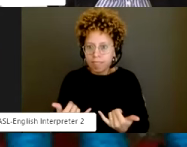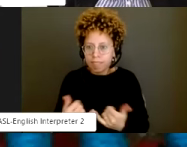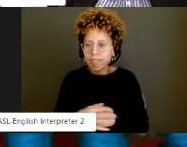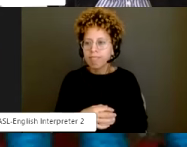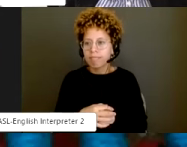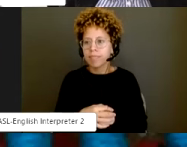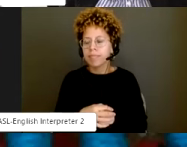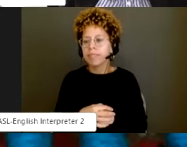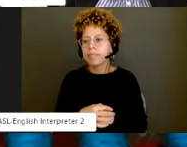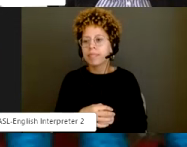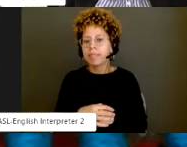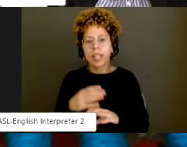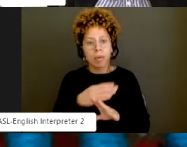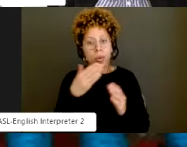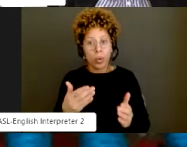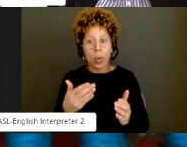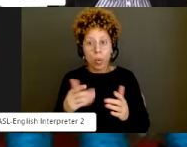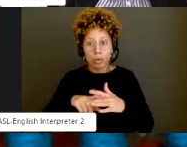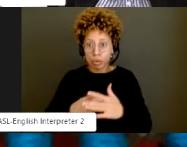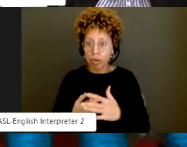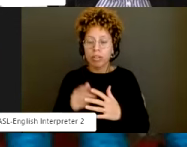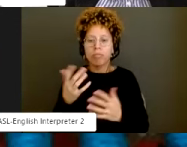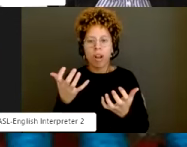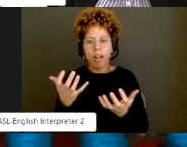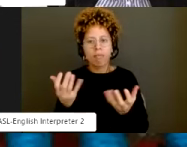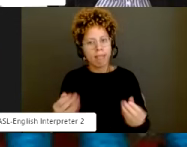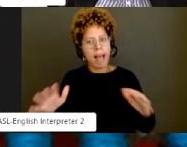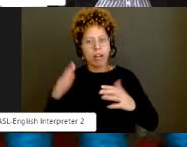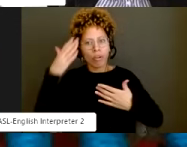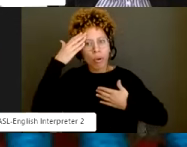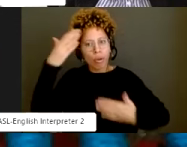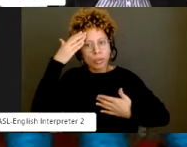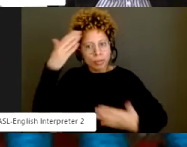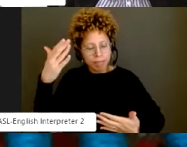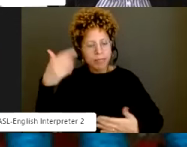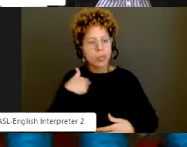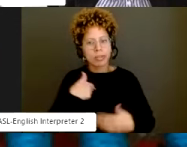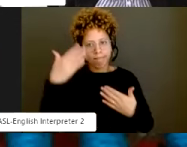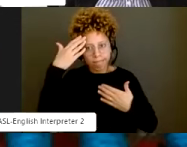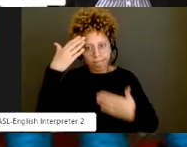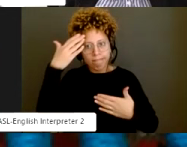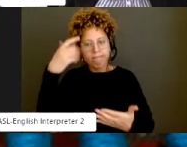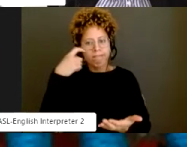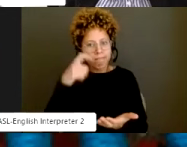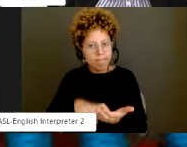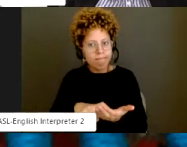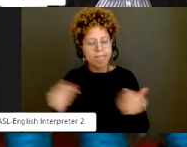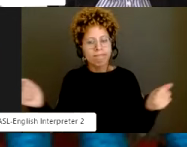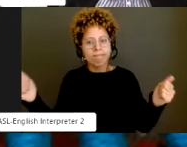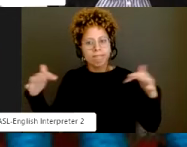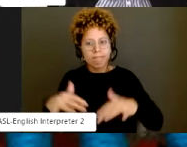Before we begin, I want to provide a land acknowledgement. We acknowledge that we gather on the traditional